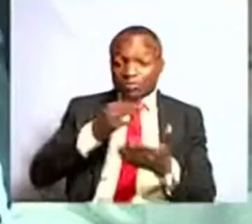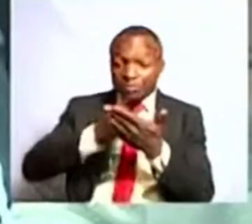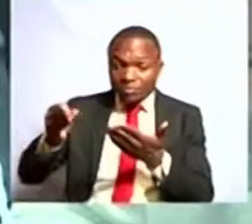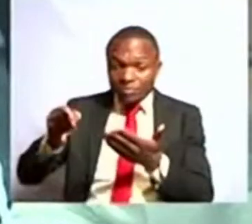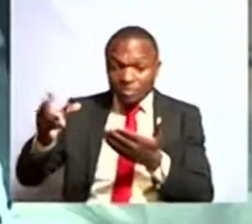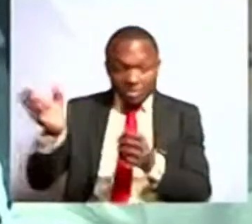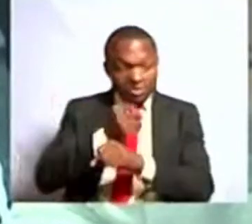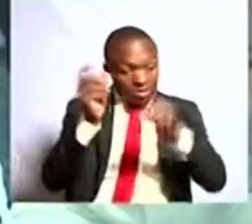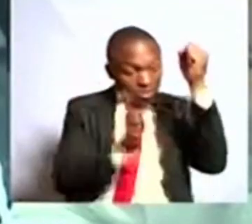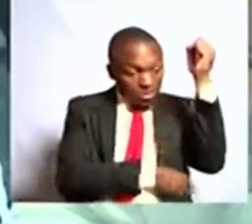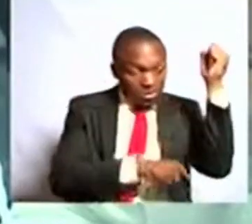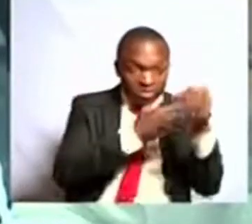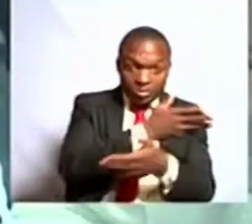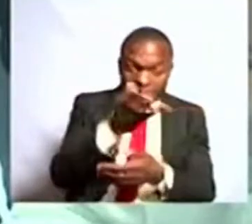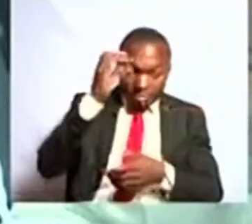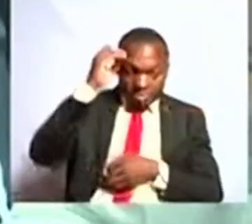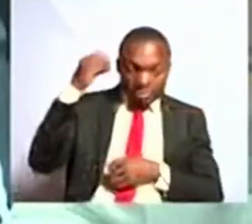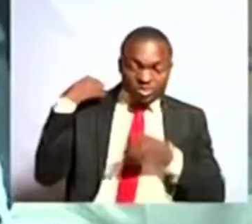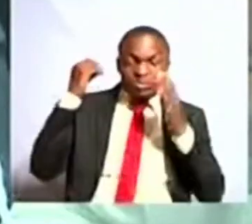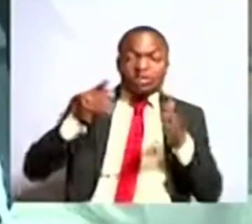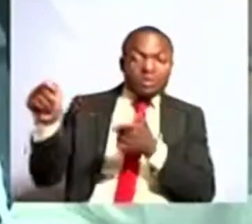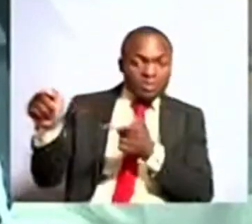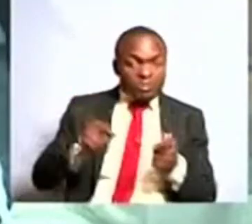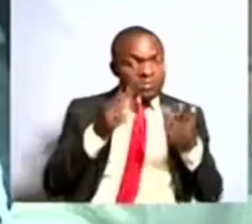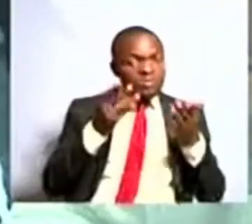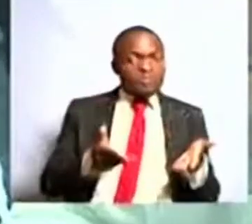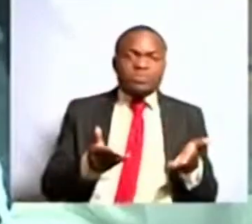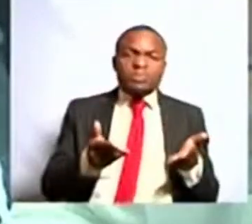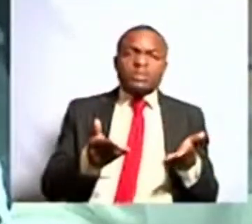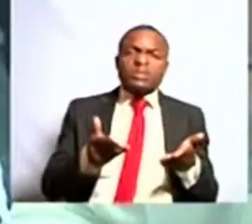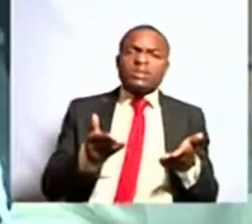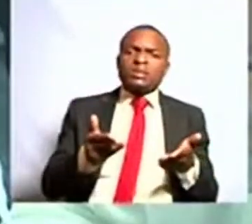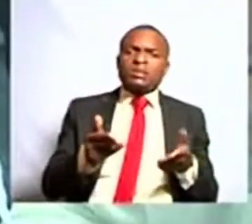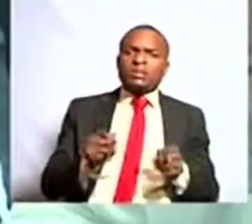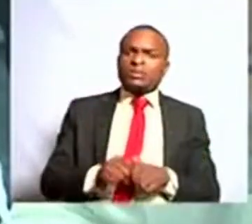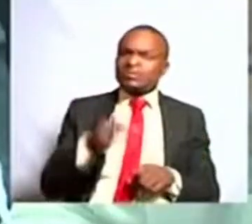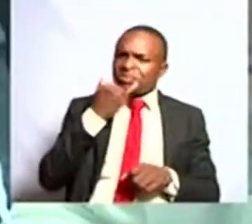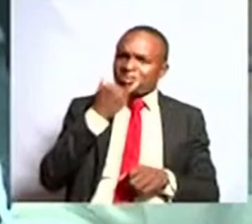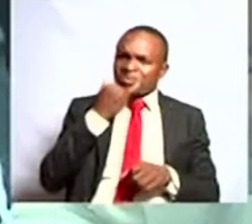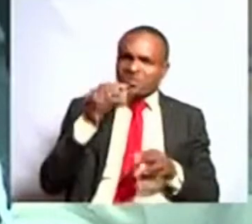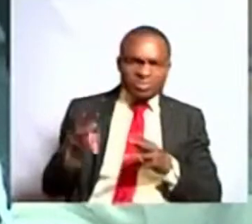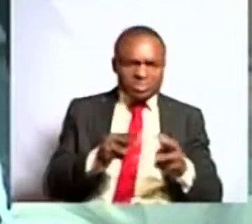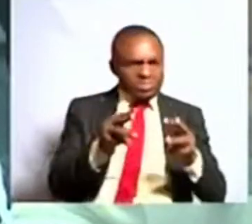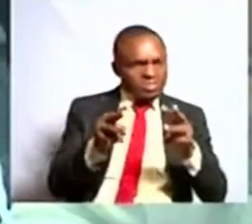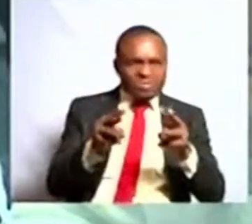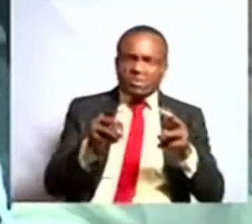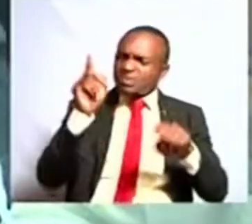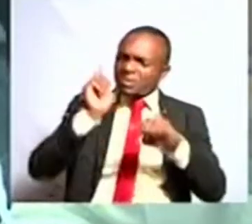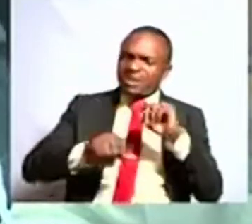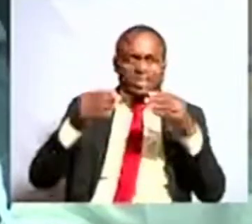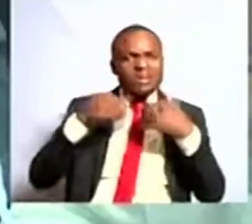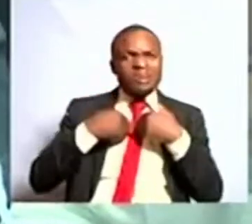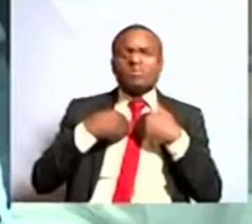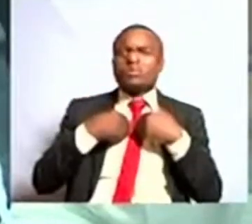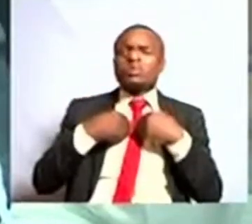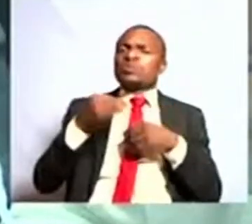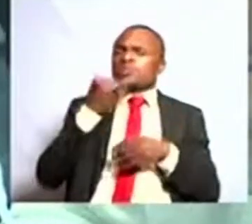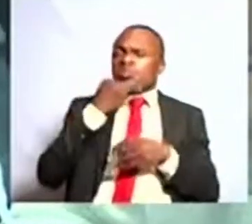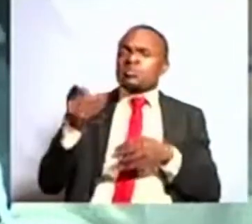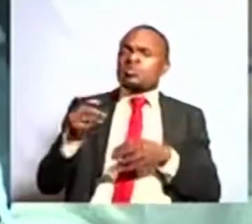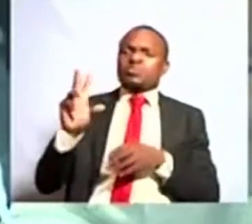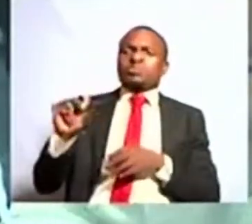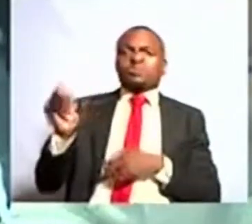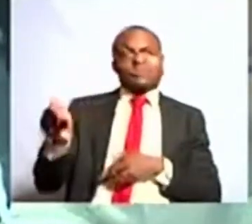to take discipline against those officers. You're coming here with a casual approach. You can't have such casual approach, say, no, this and